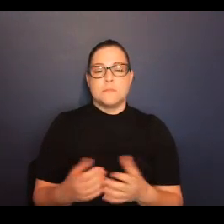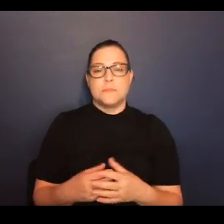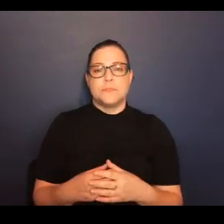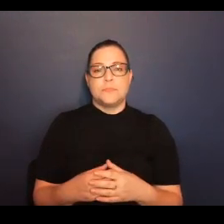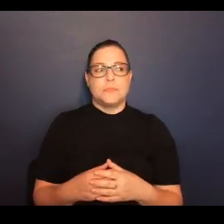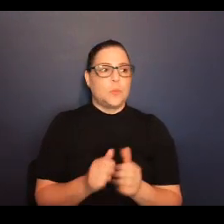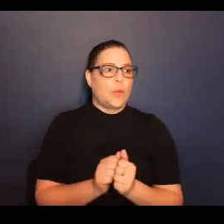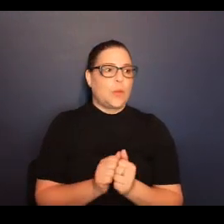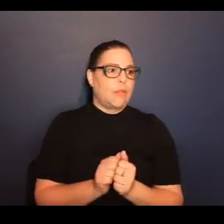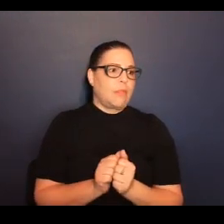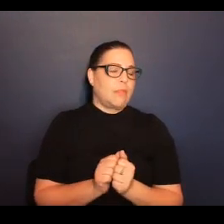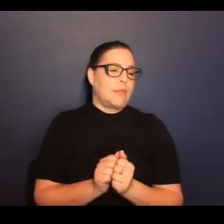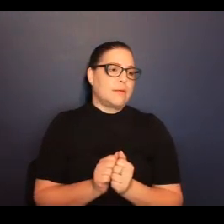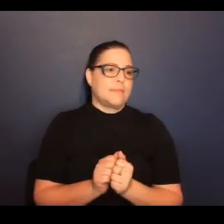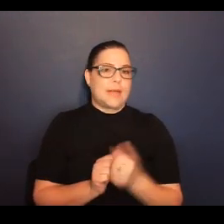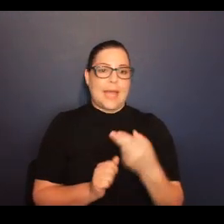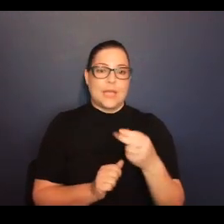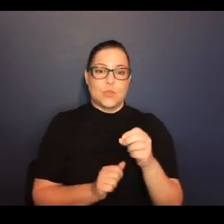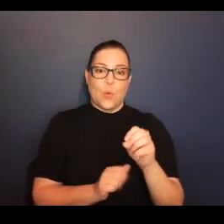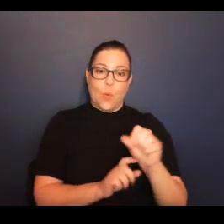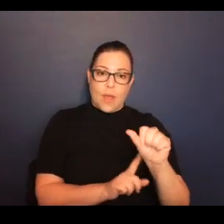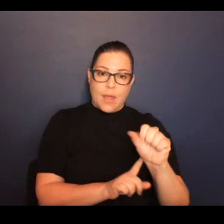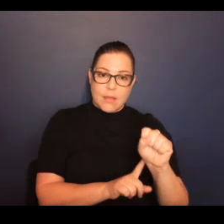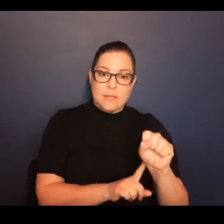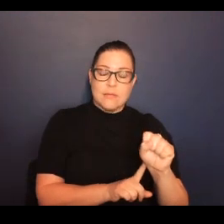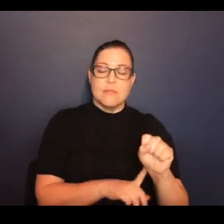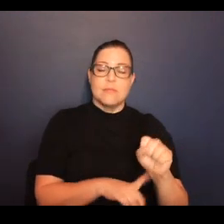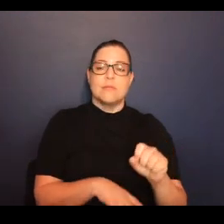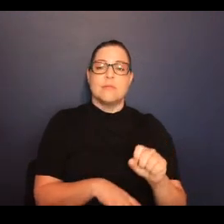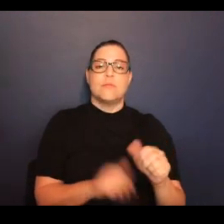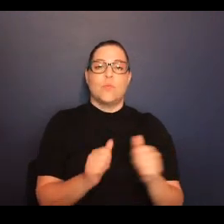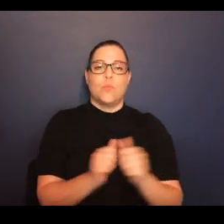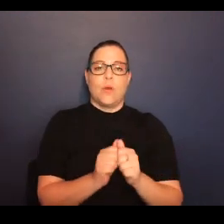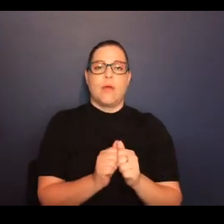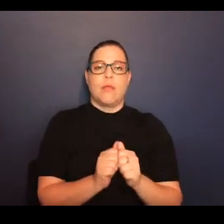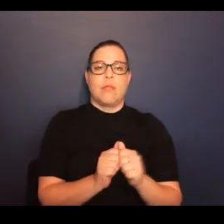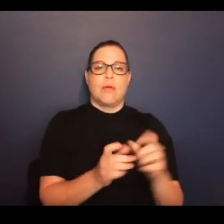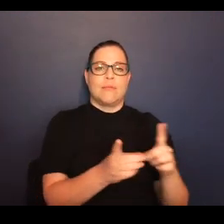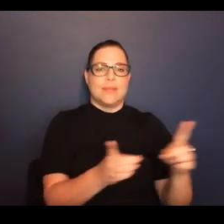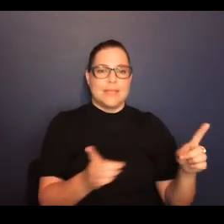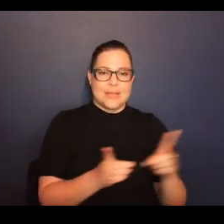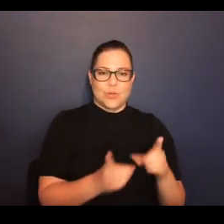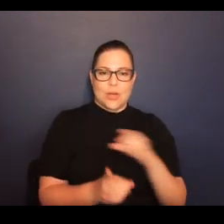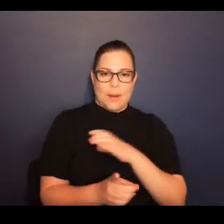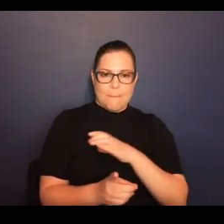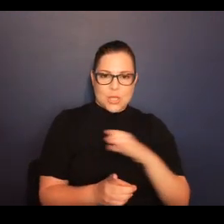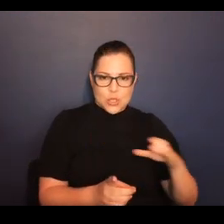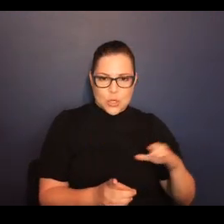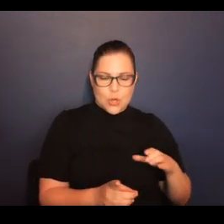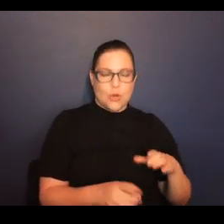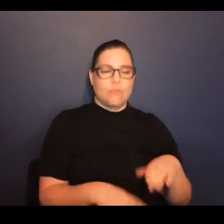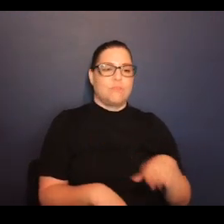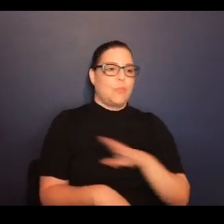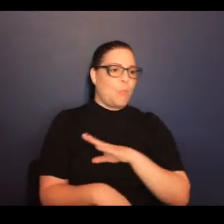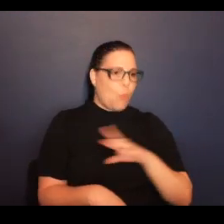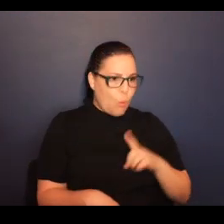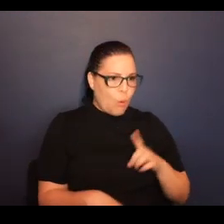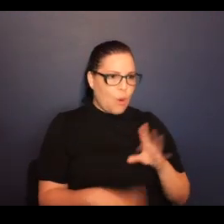with the HOAs, with the district commissioners, with the boards, the committees, etc.,